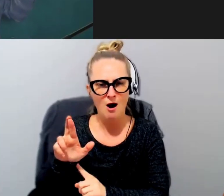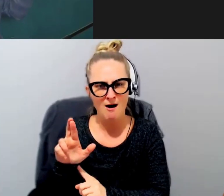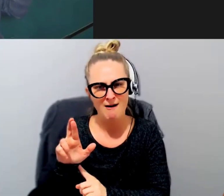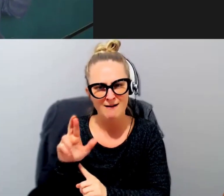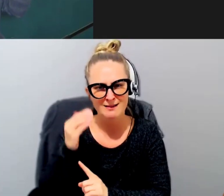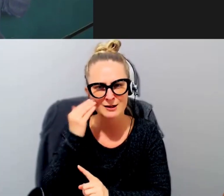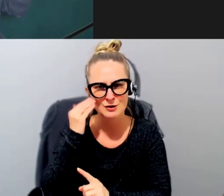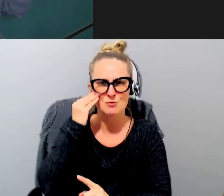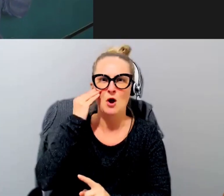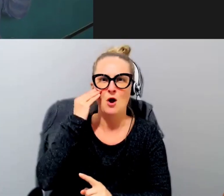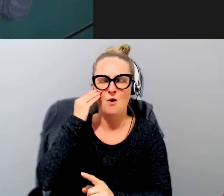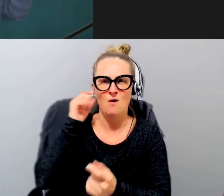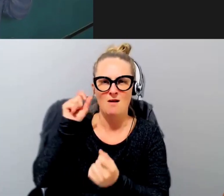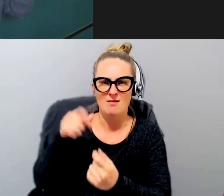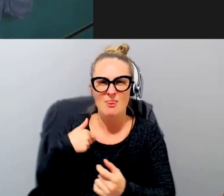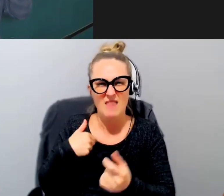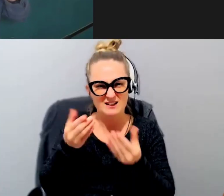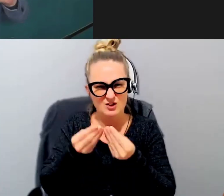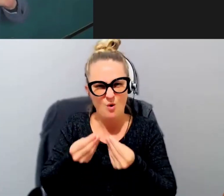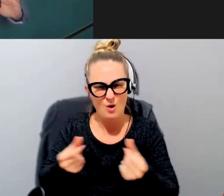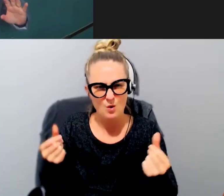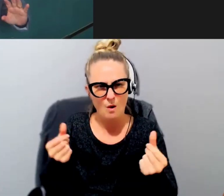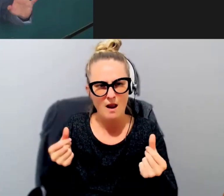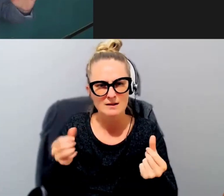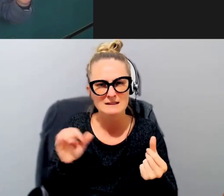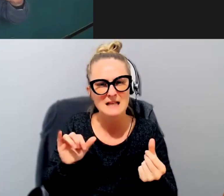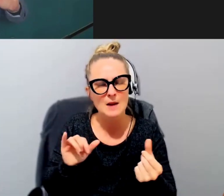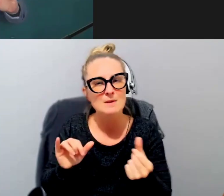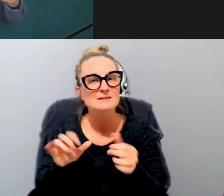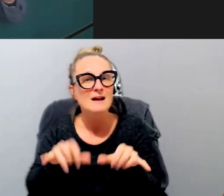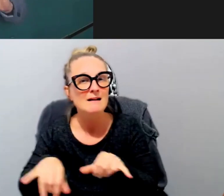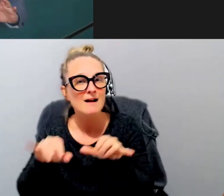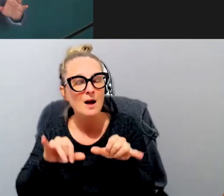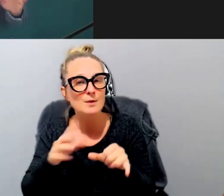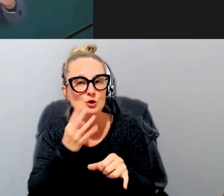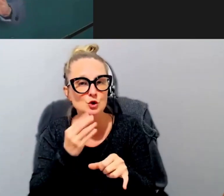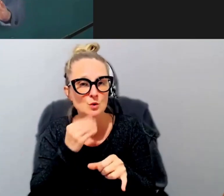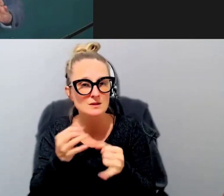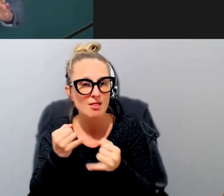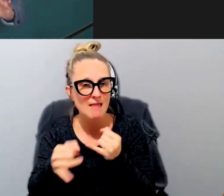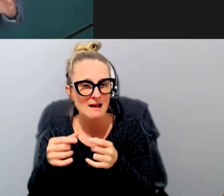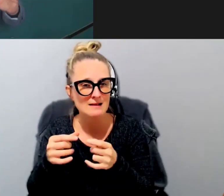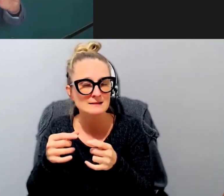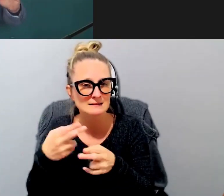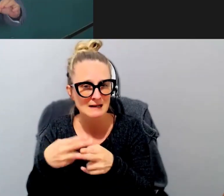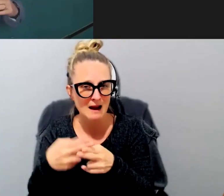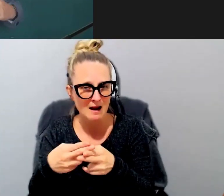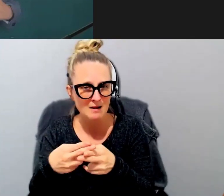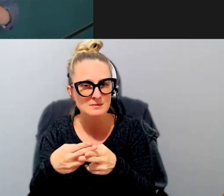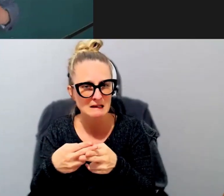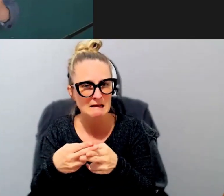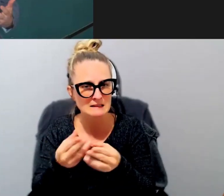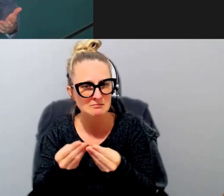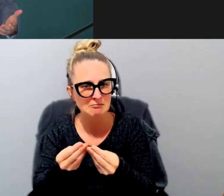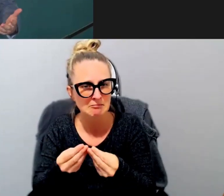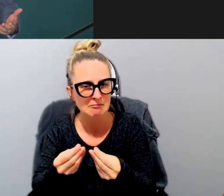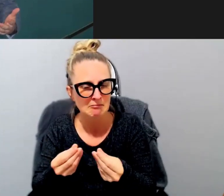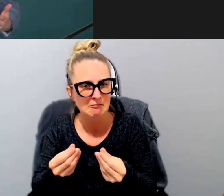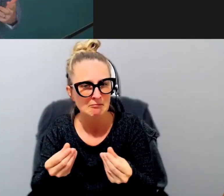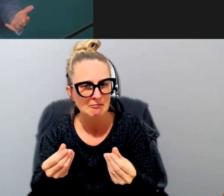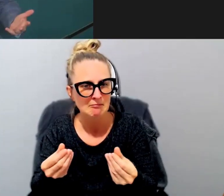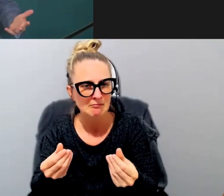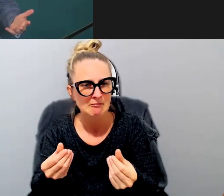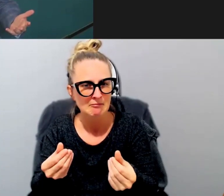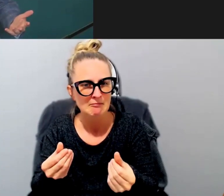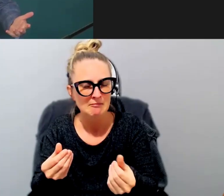away. And so is common Jewish last names is going away through intermarriage and so on. And some people feel a sadness